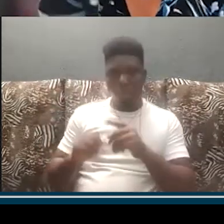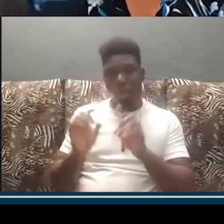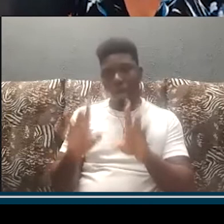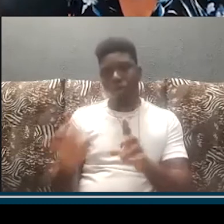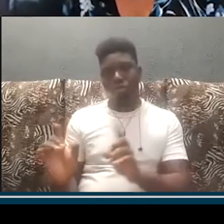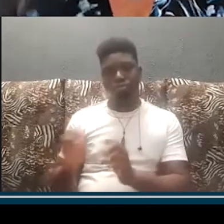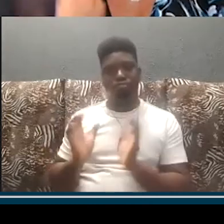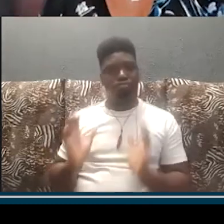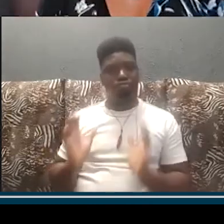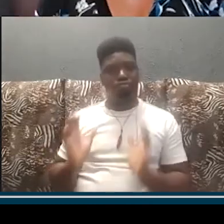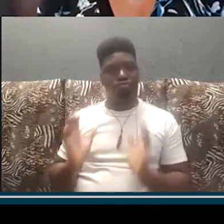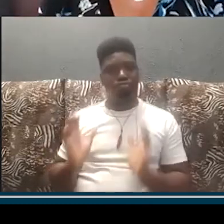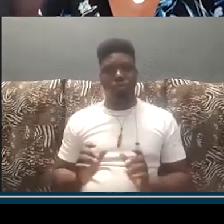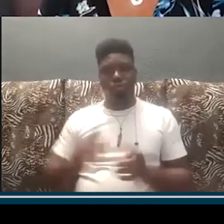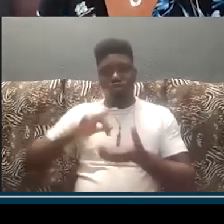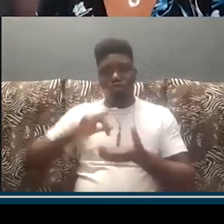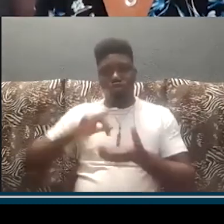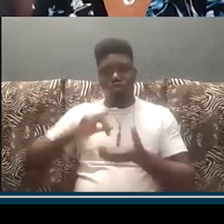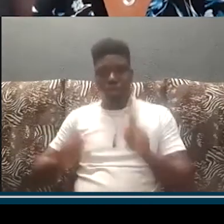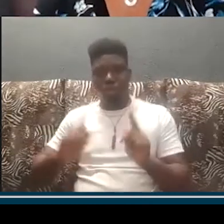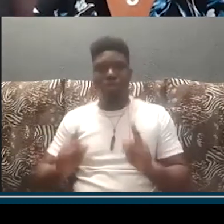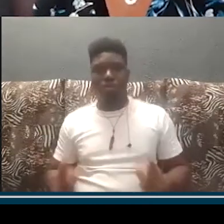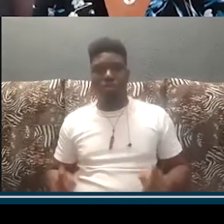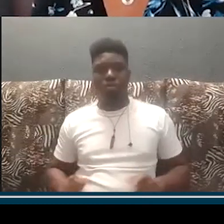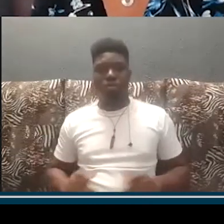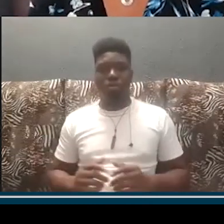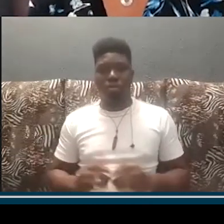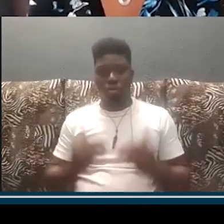better than you some days treat yourself.